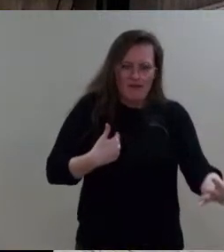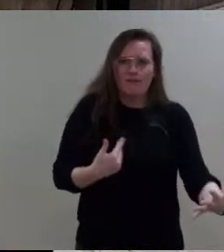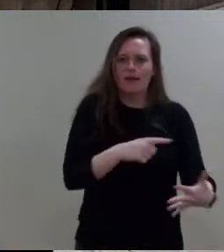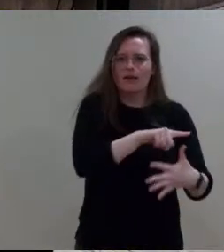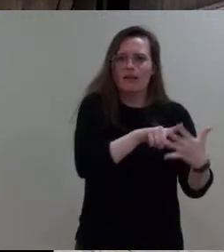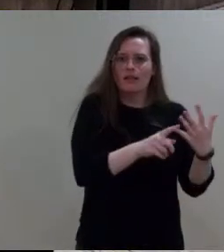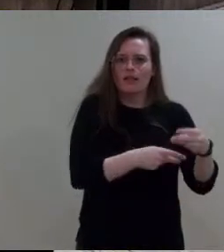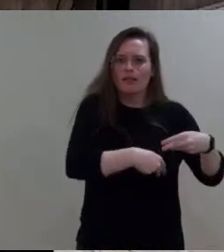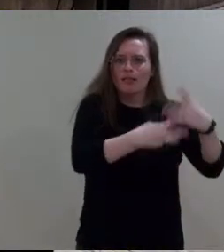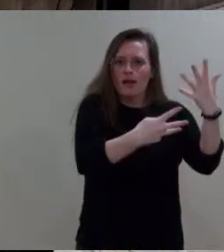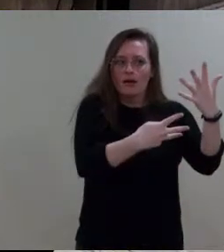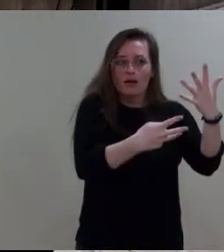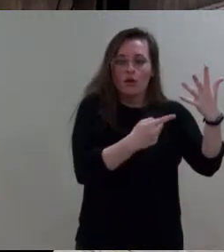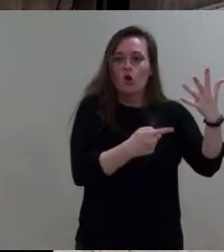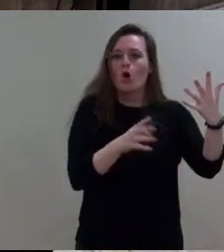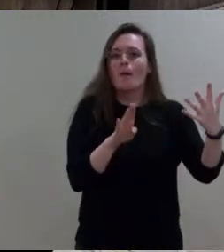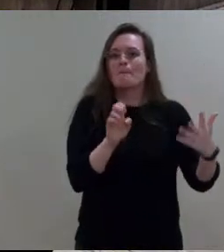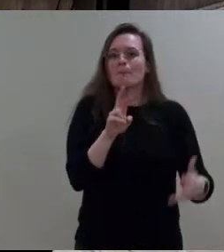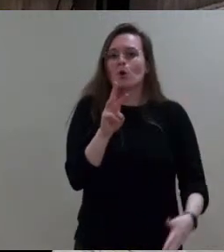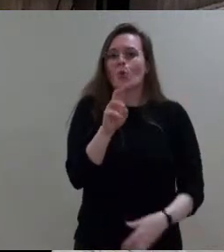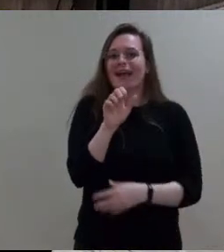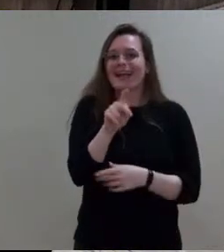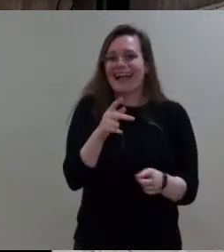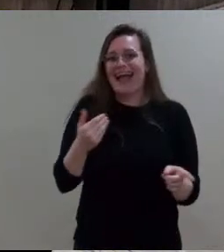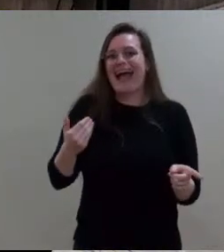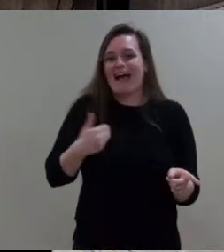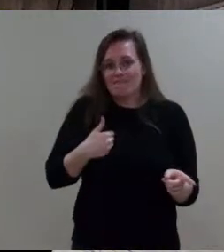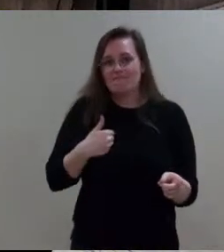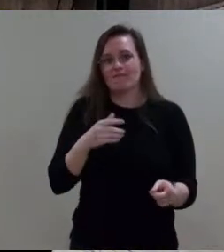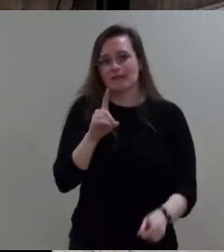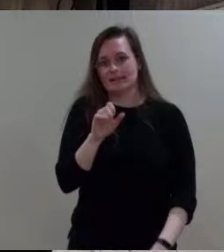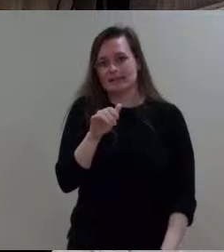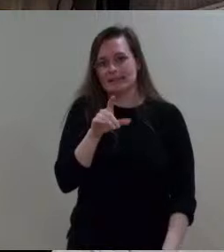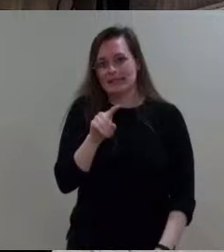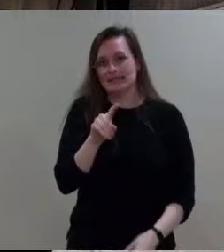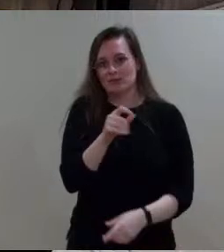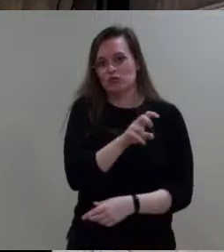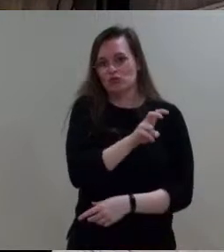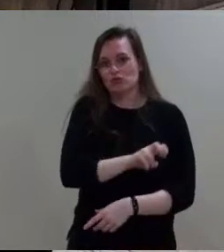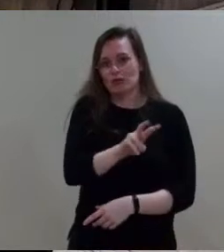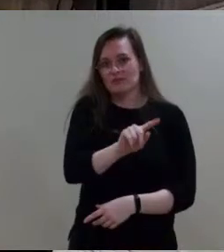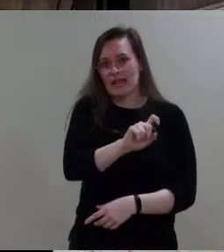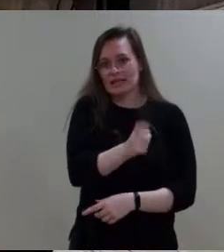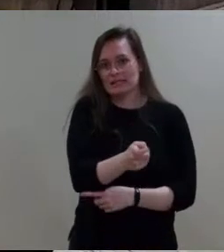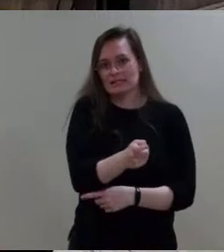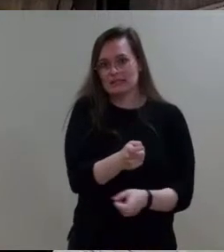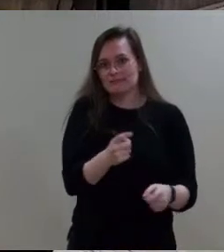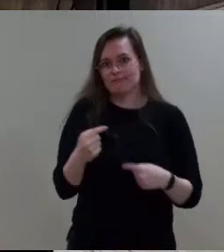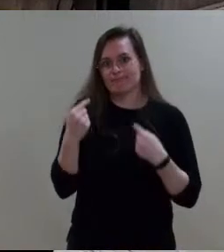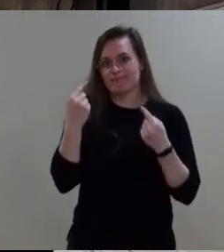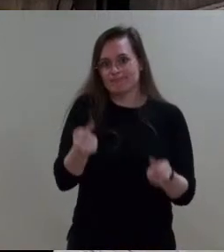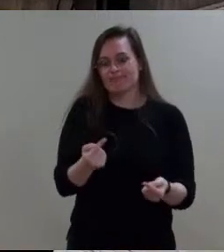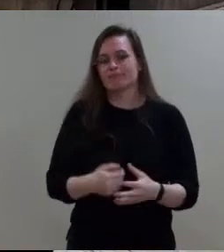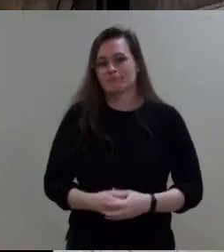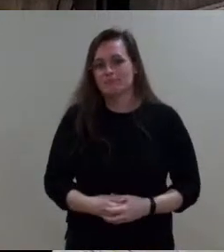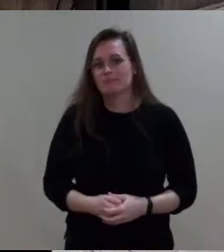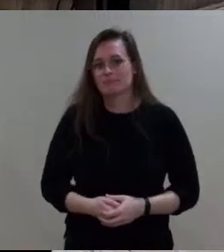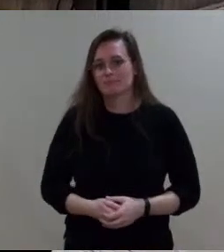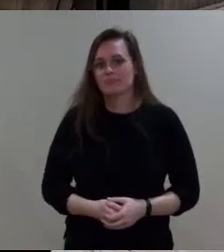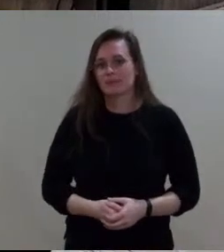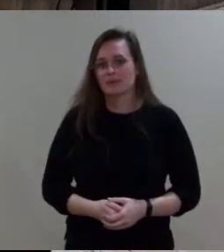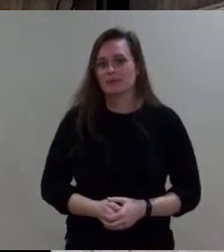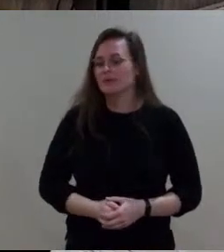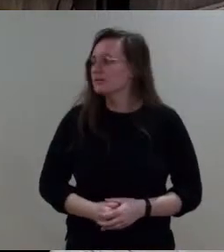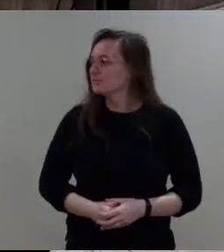Berwick has a deed transfer tax. And they've had it for quite a while. All right?